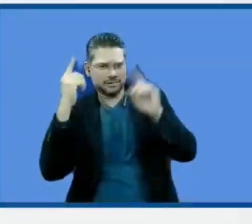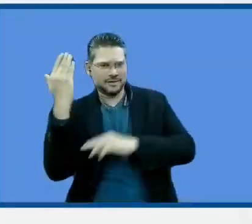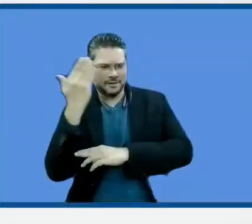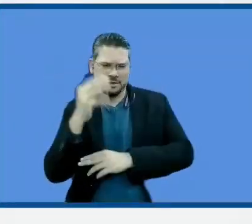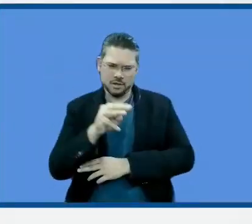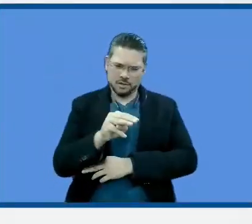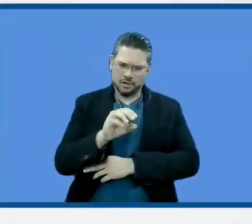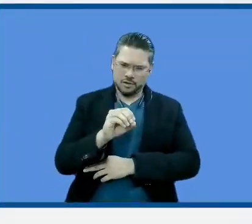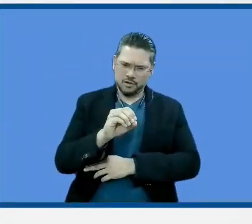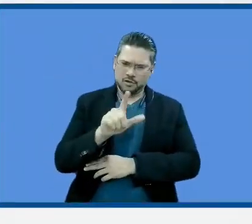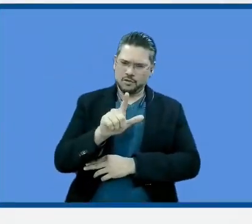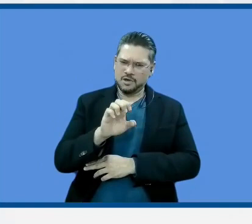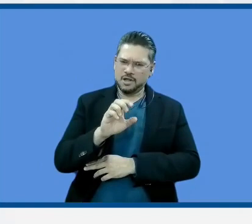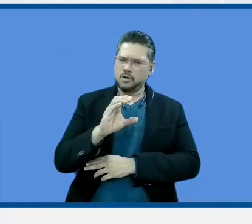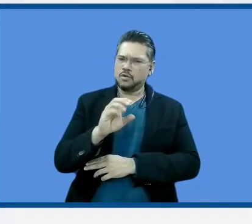have the microphone.